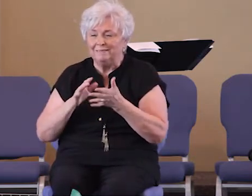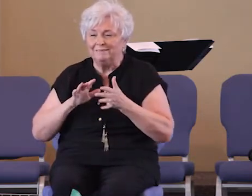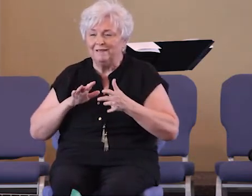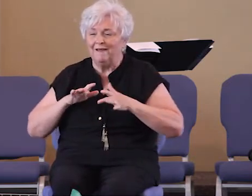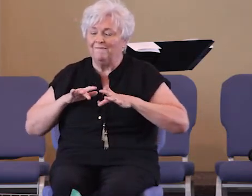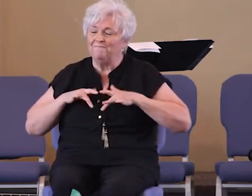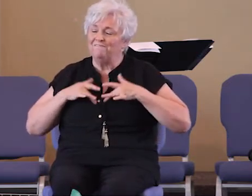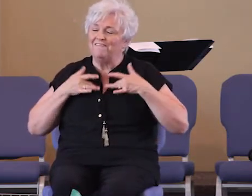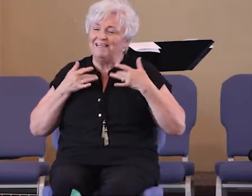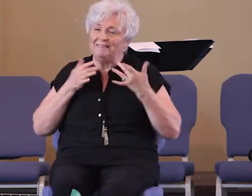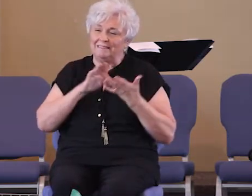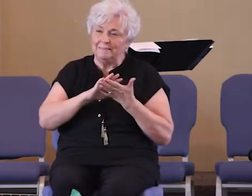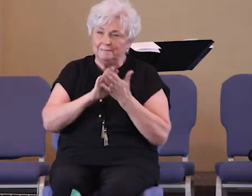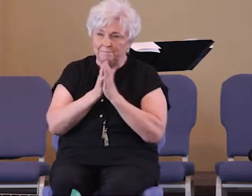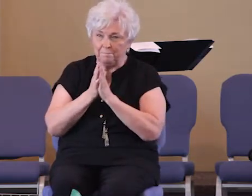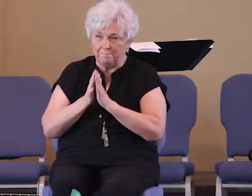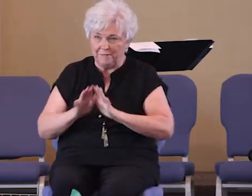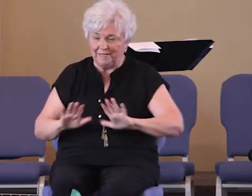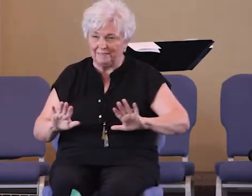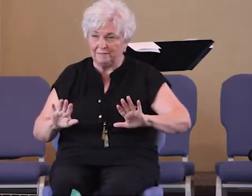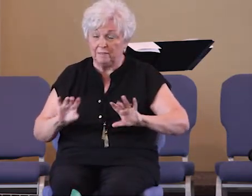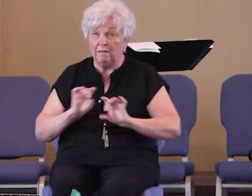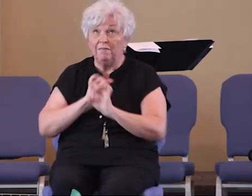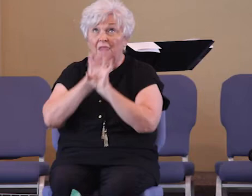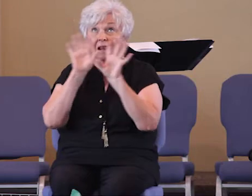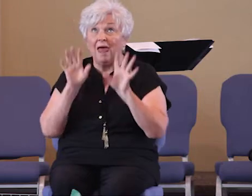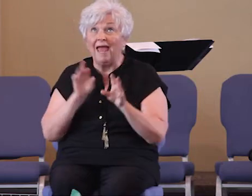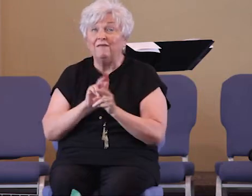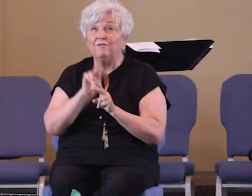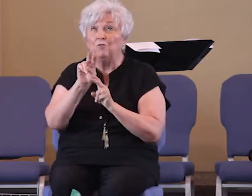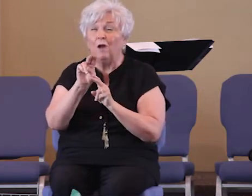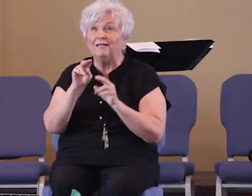The light of the righteous rejoices. Do you know you can't rejoice